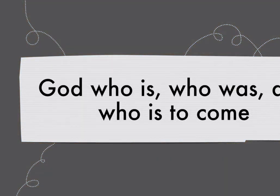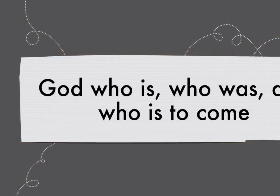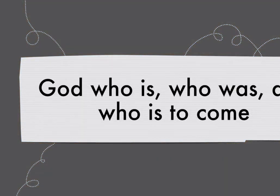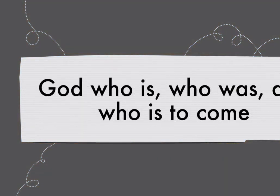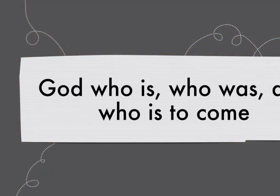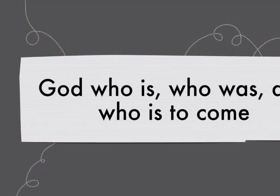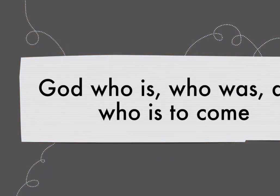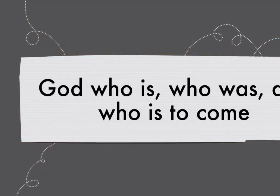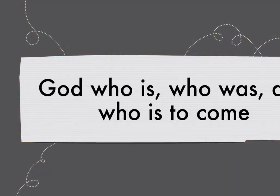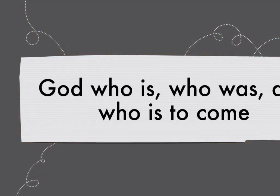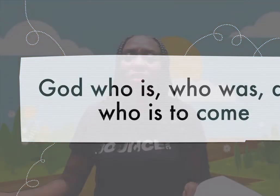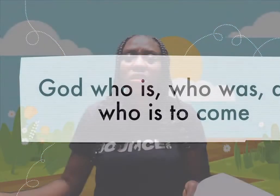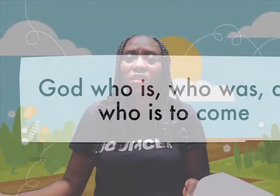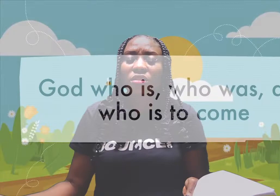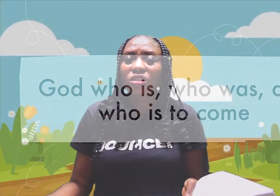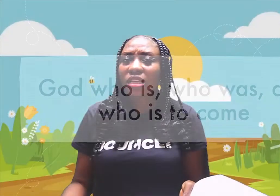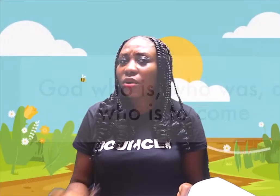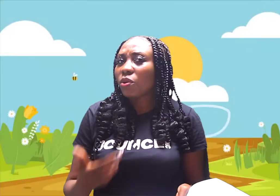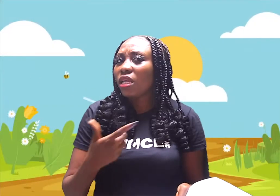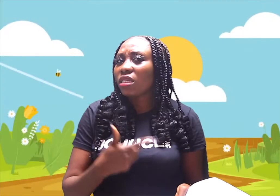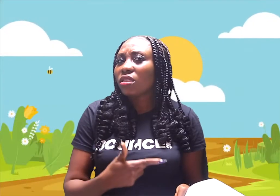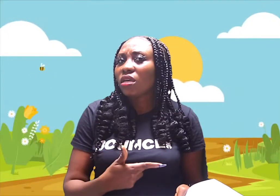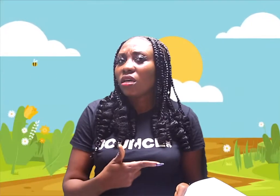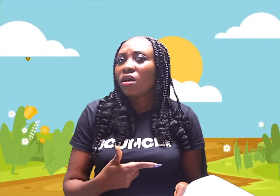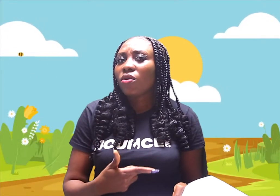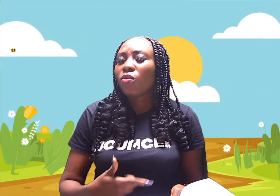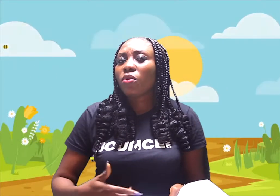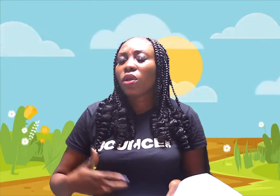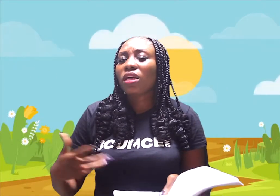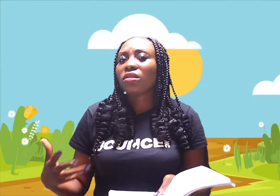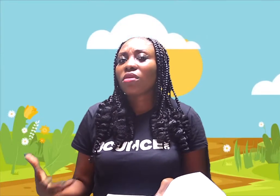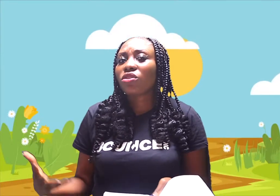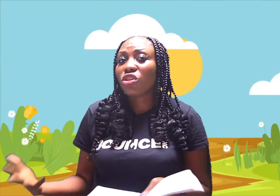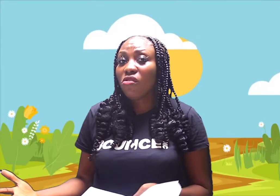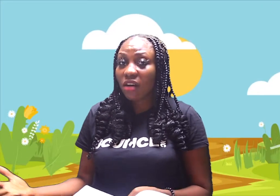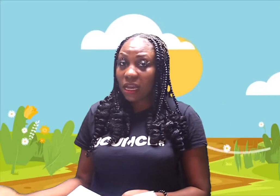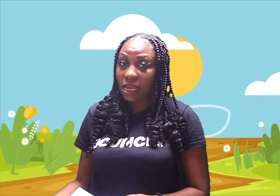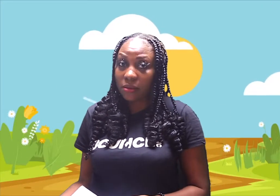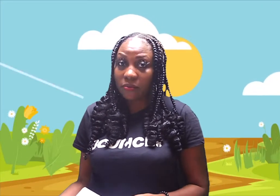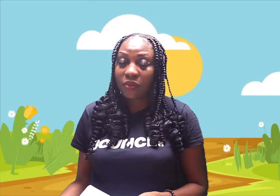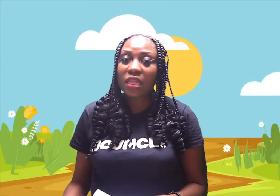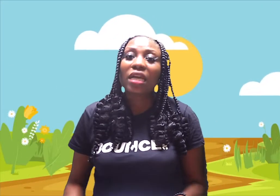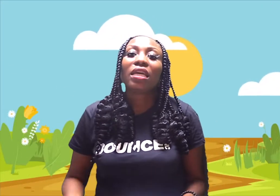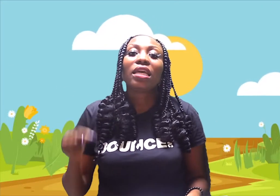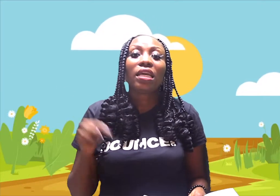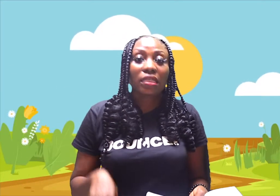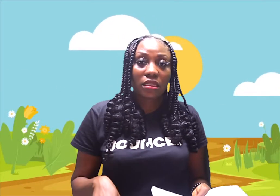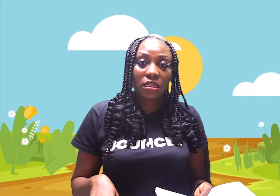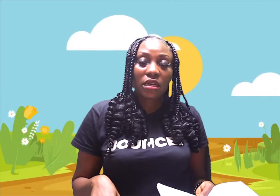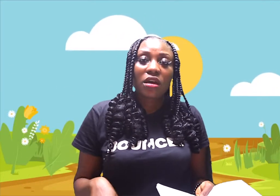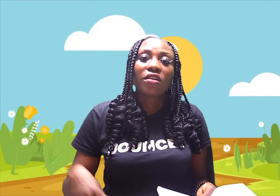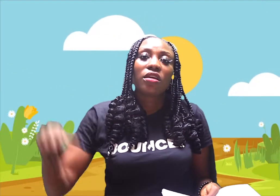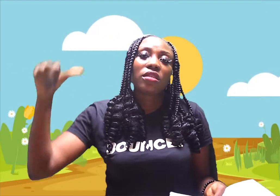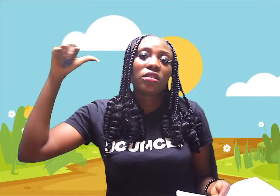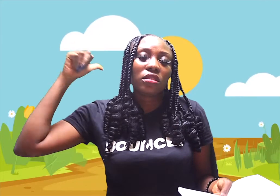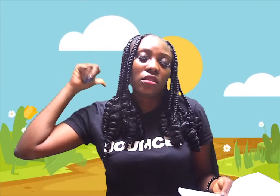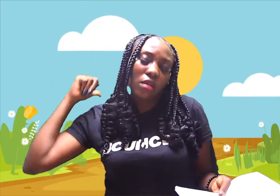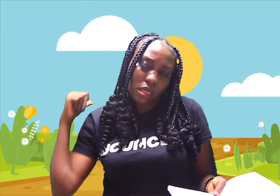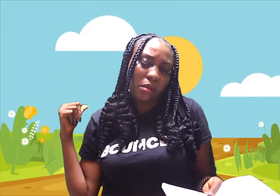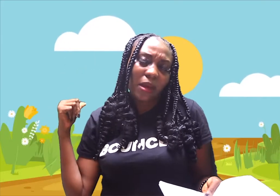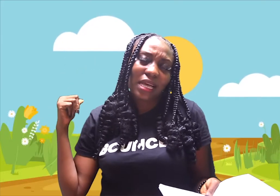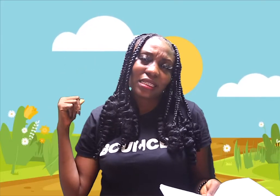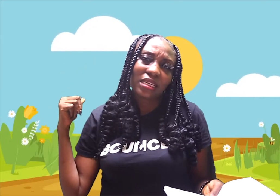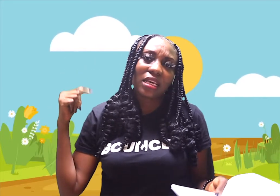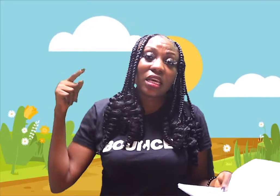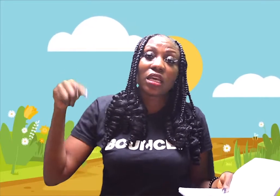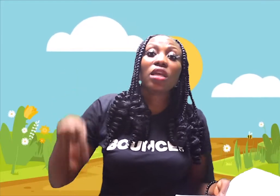come. The God which is, just like we learned when we learned about Jehovah I Am, that he is